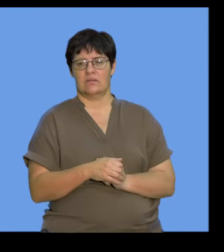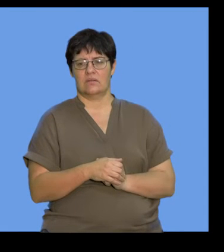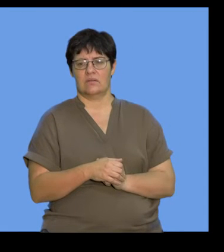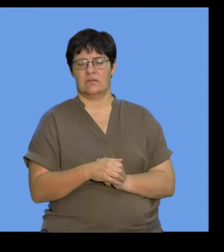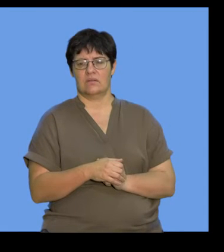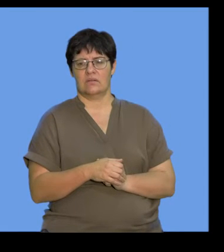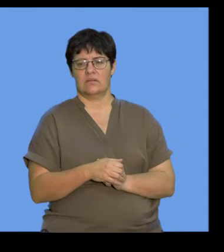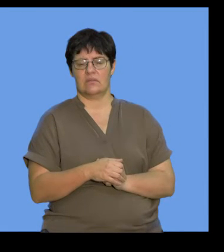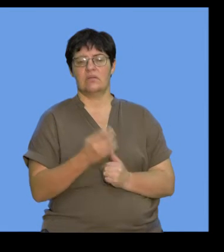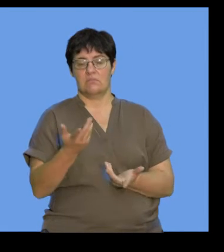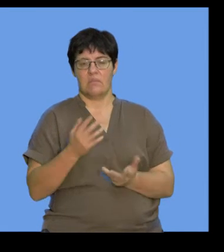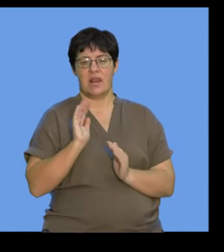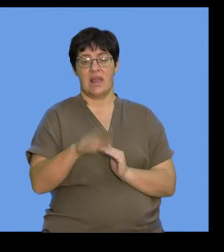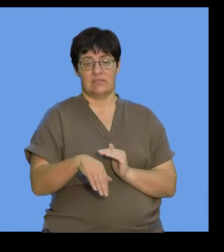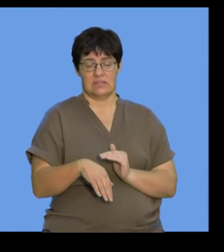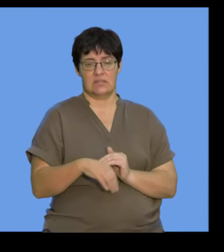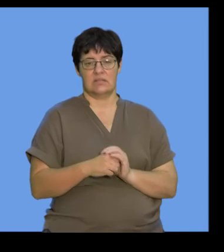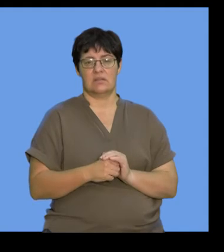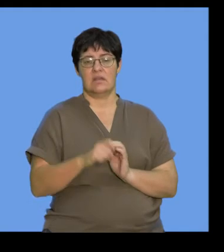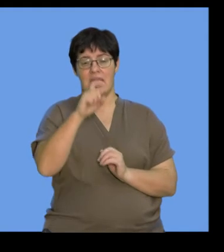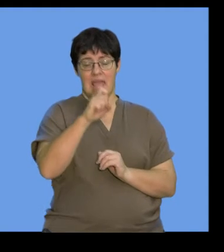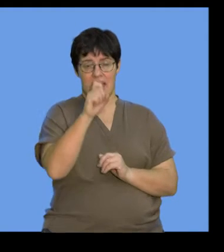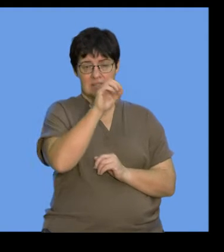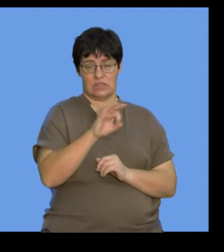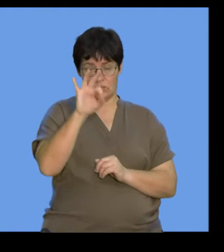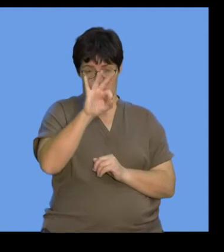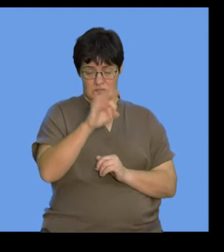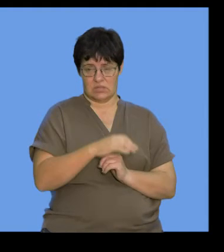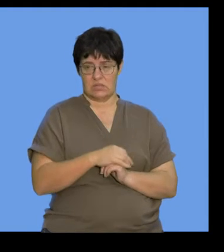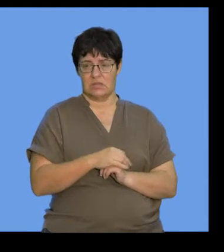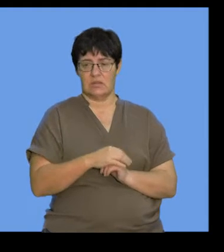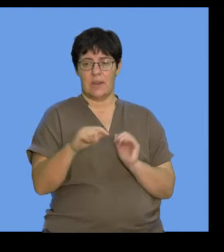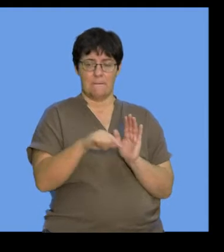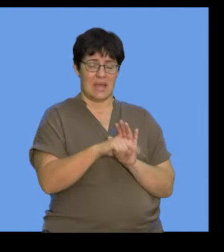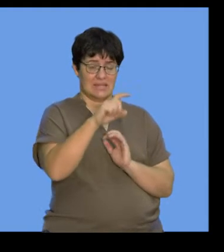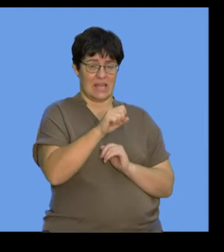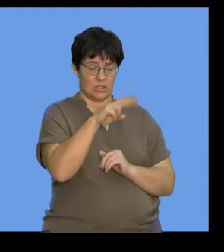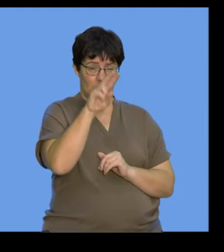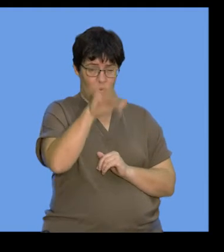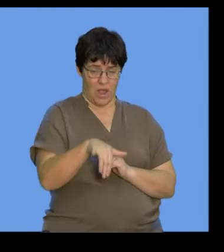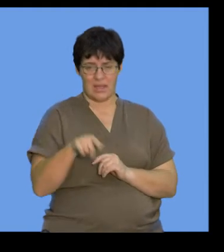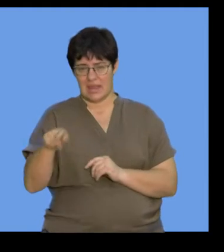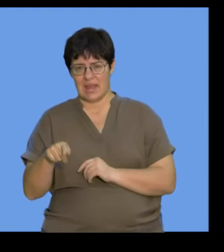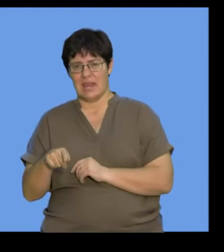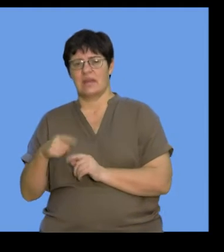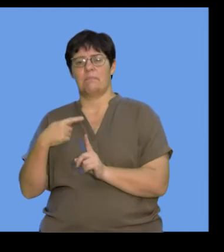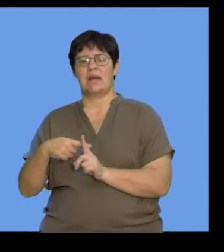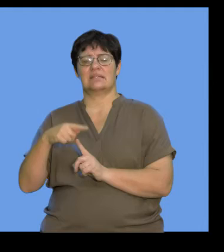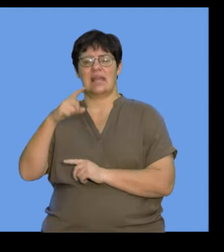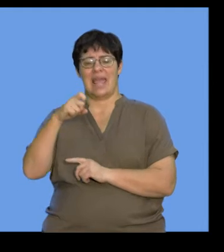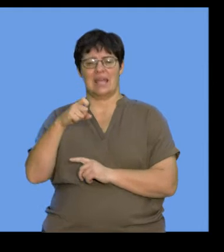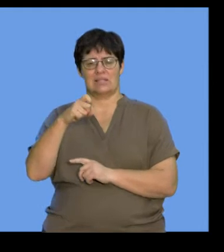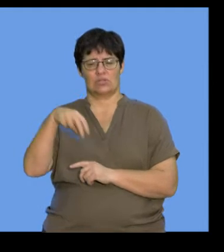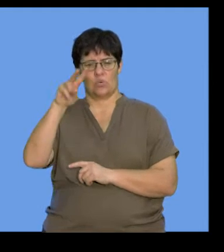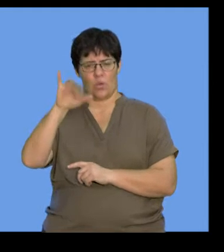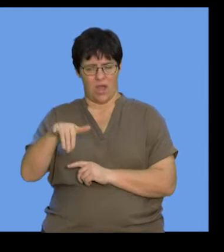I can show you. All right, so I'm going to be left with just x cubed there. The minus x squared